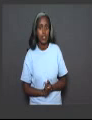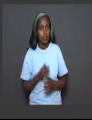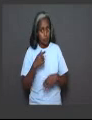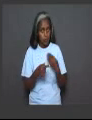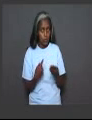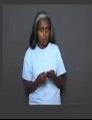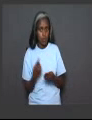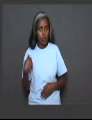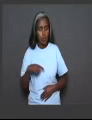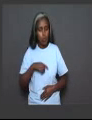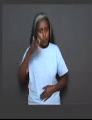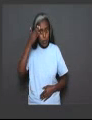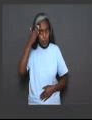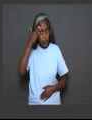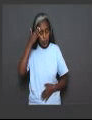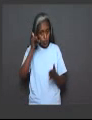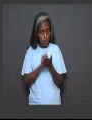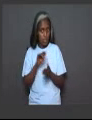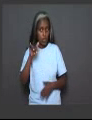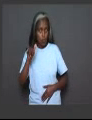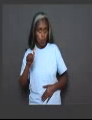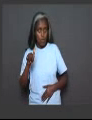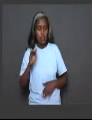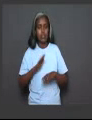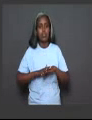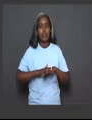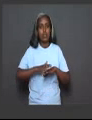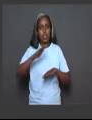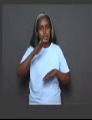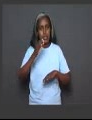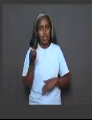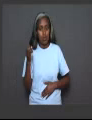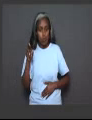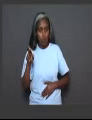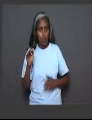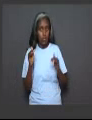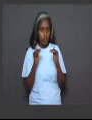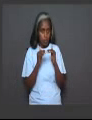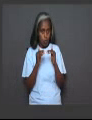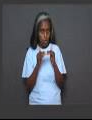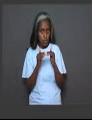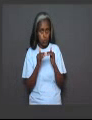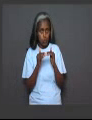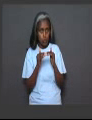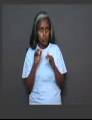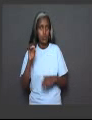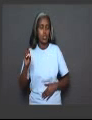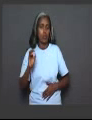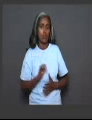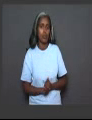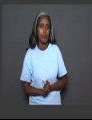So, we know that y is greater than or equal to